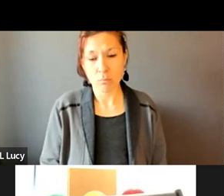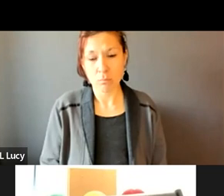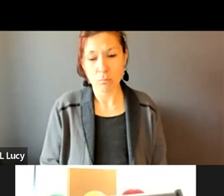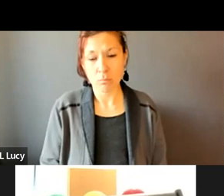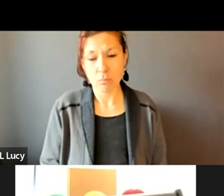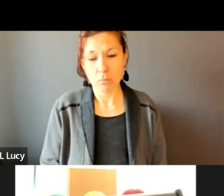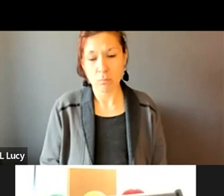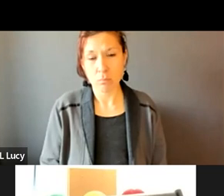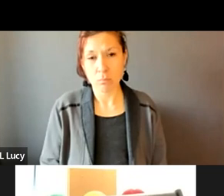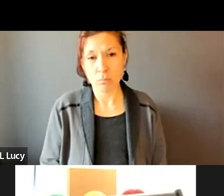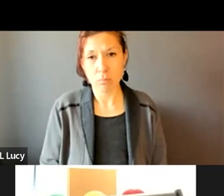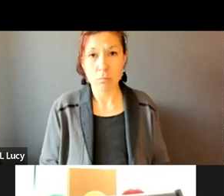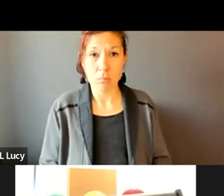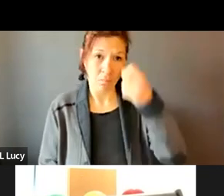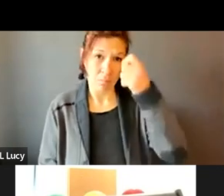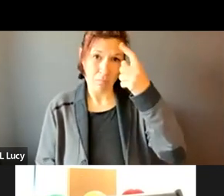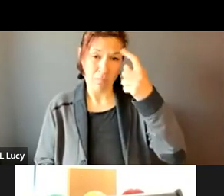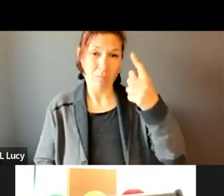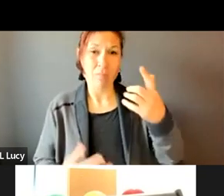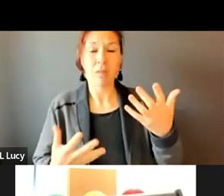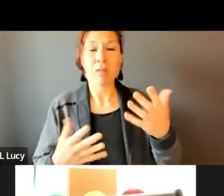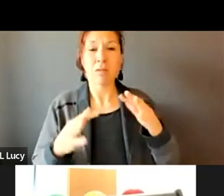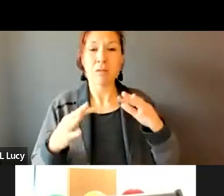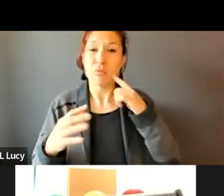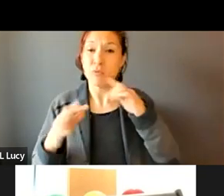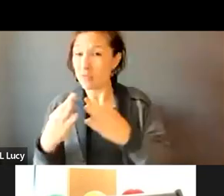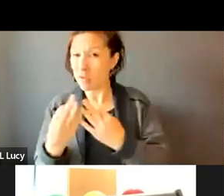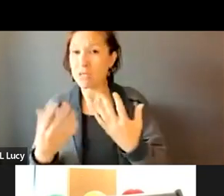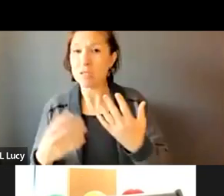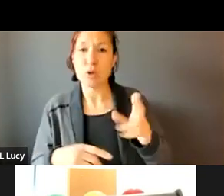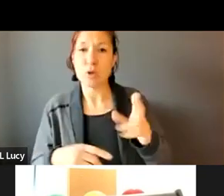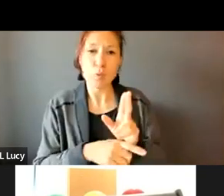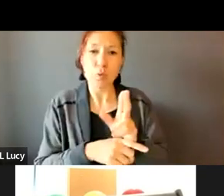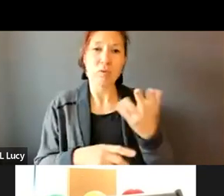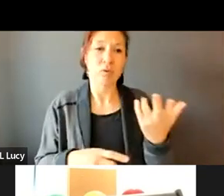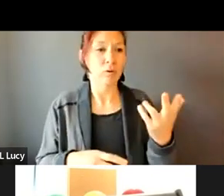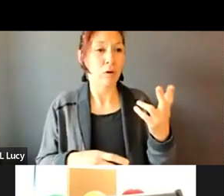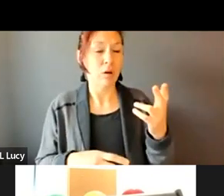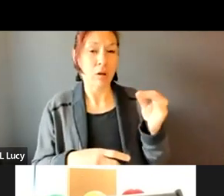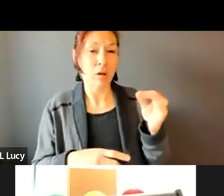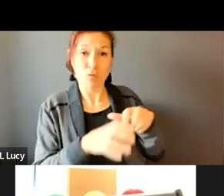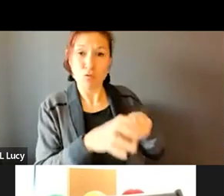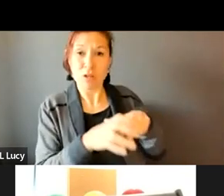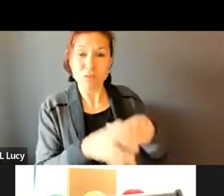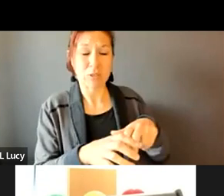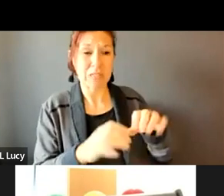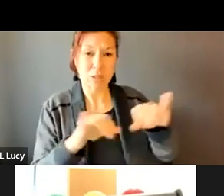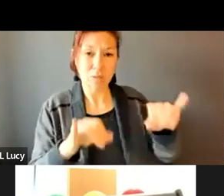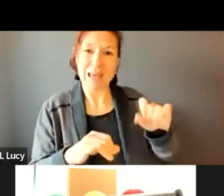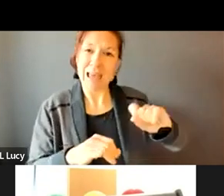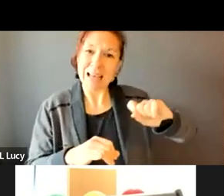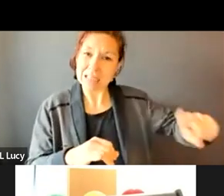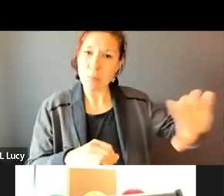and to ask the families the users of this transportation system what they think about it